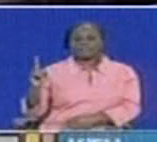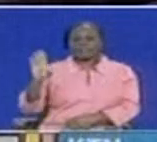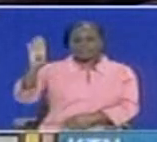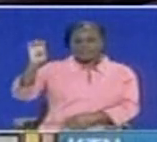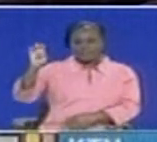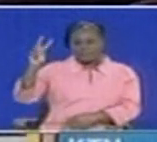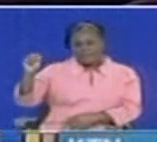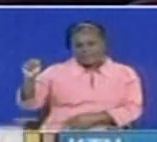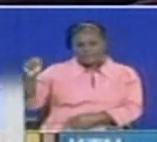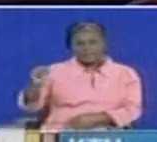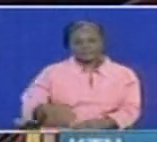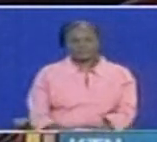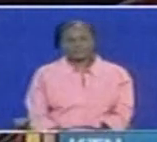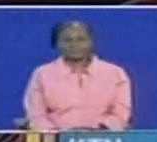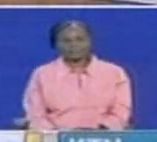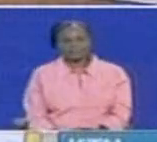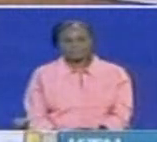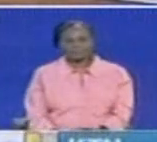Kitili, KTN.